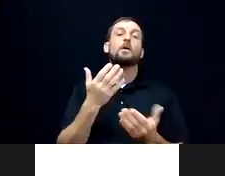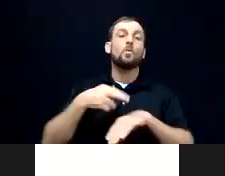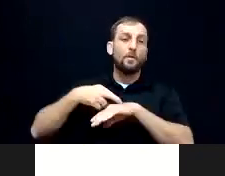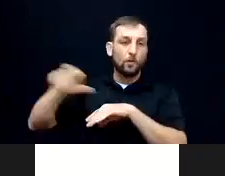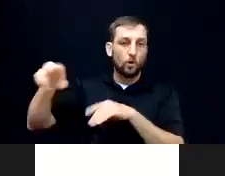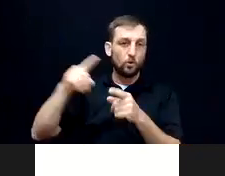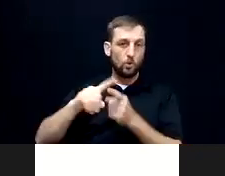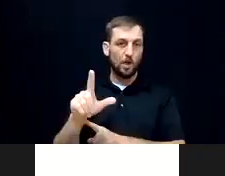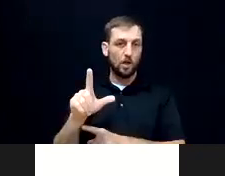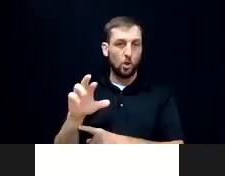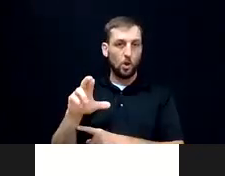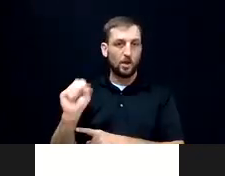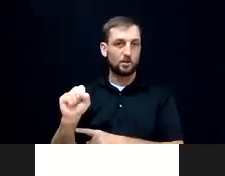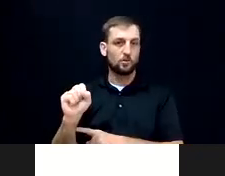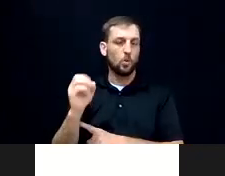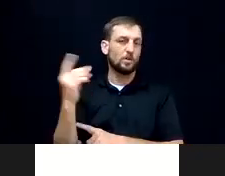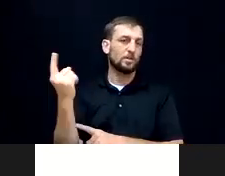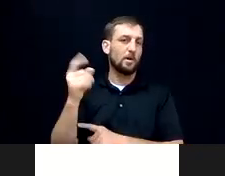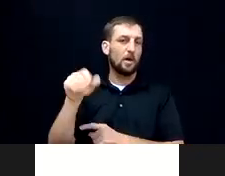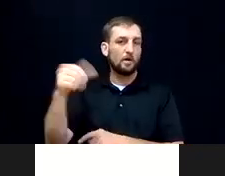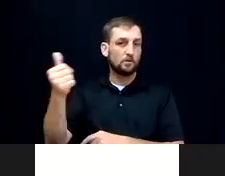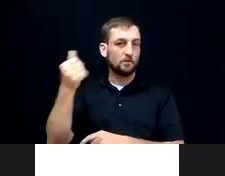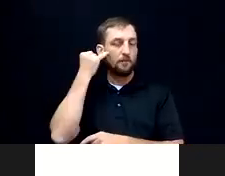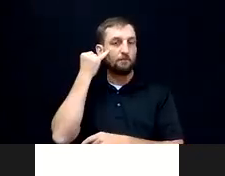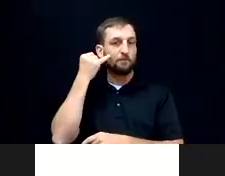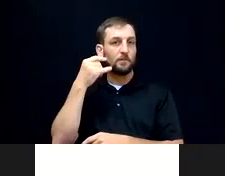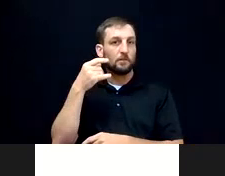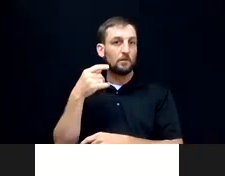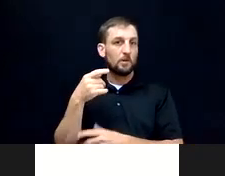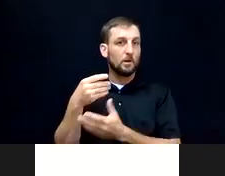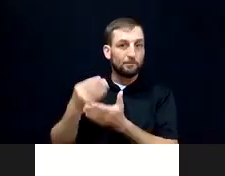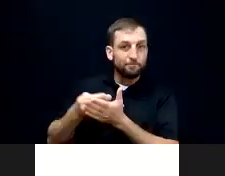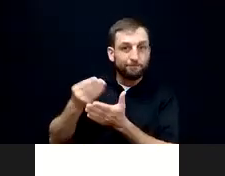Rehab Services or some other place if you need help finding the cost of that.